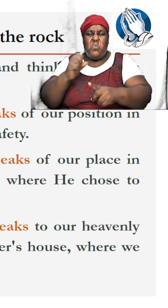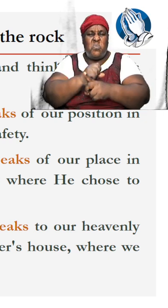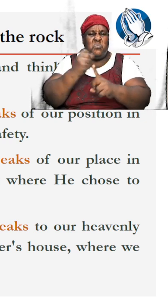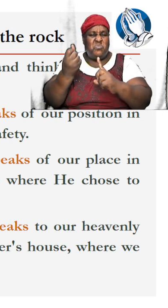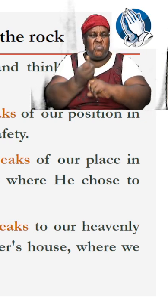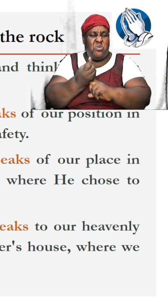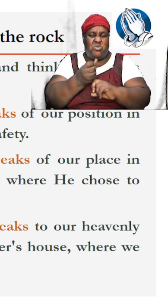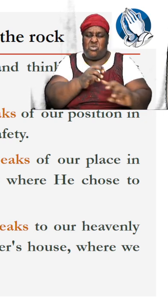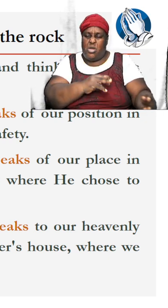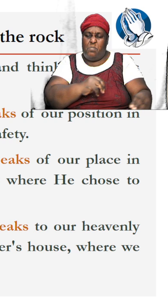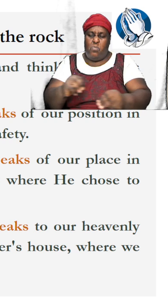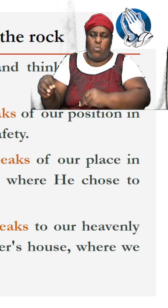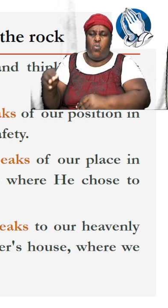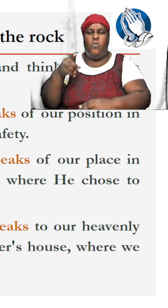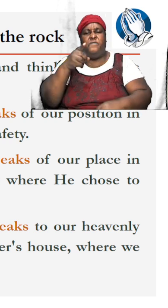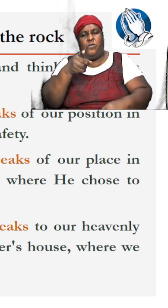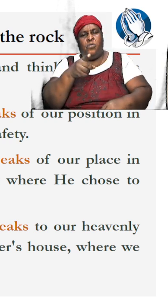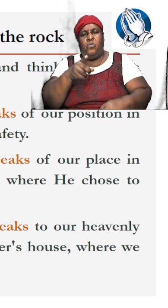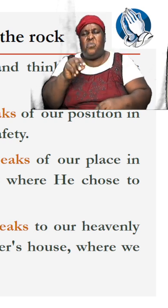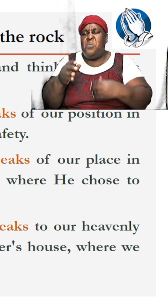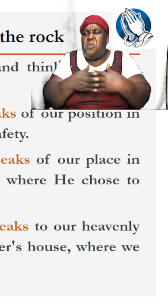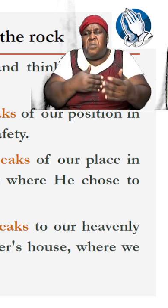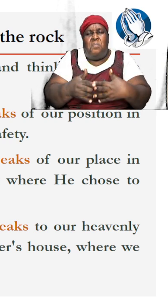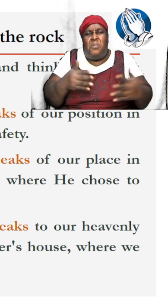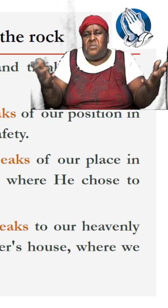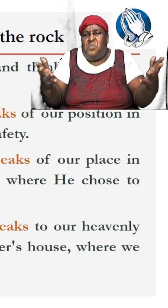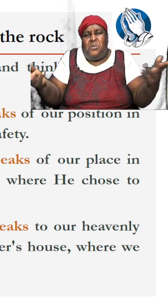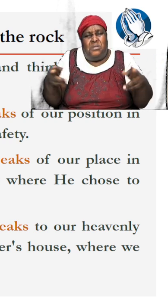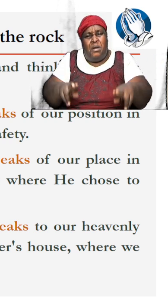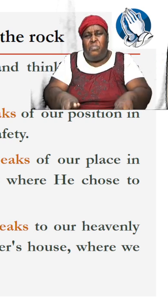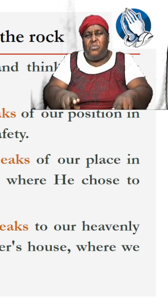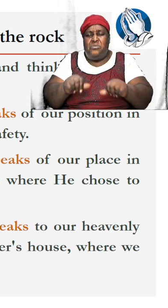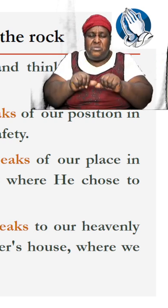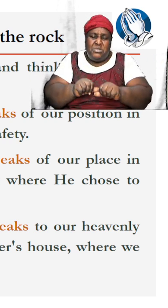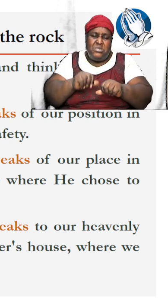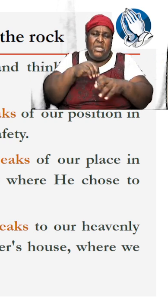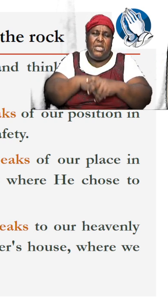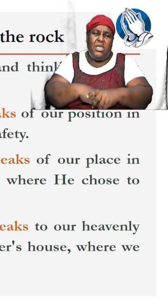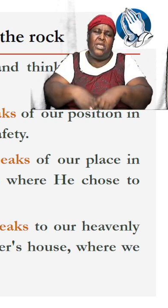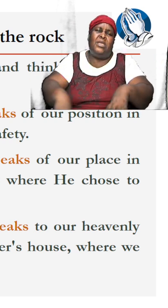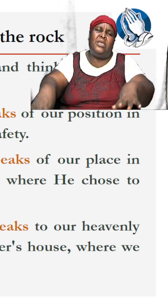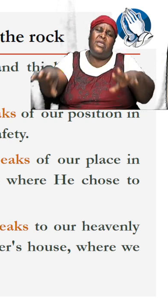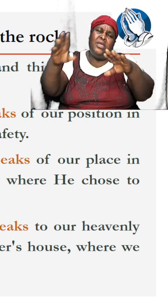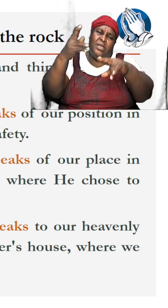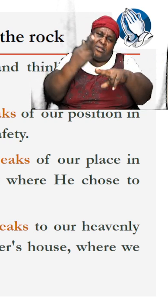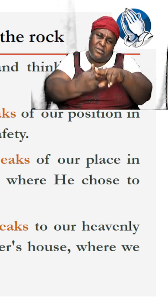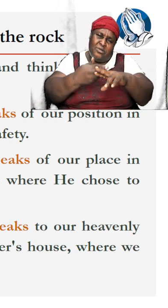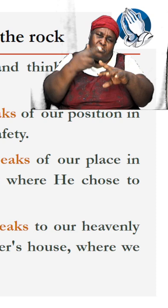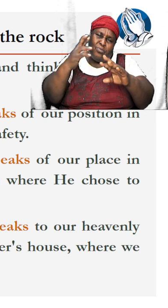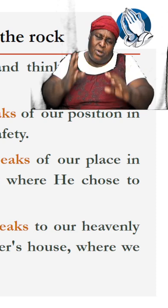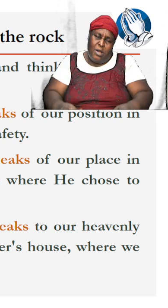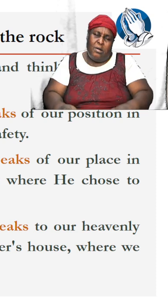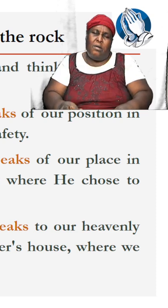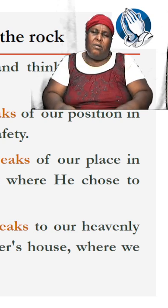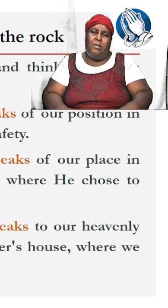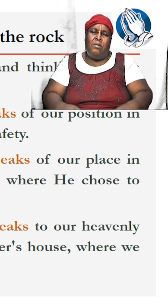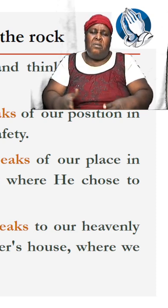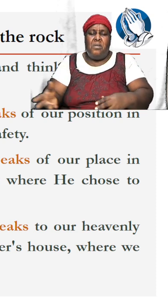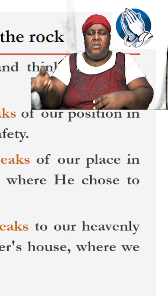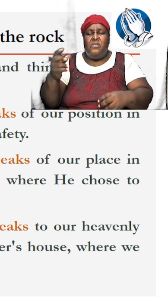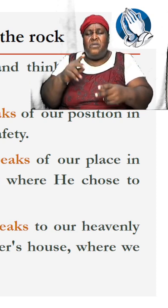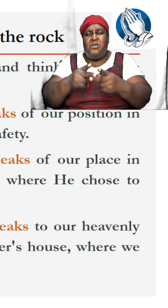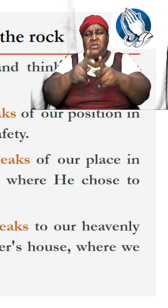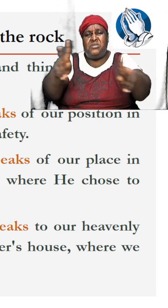you. It doesn't matter what happens. Stay in the cleft of the rock. There is a